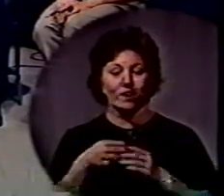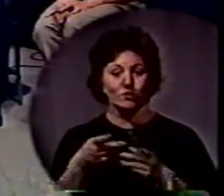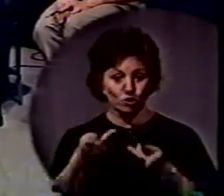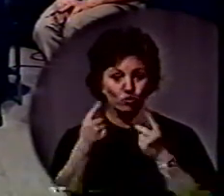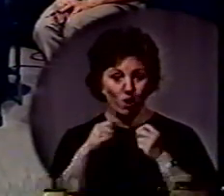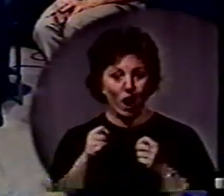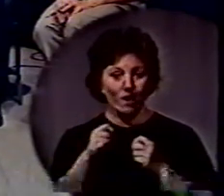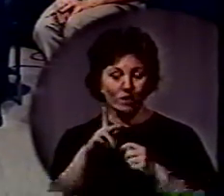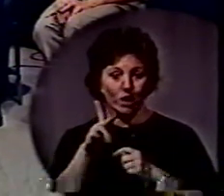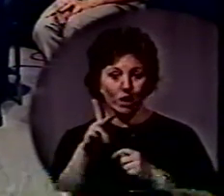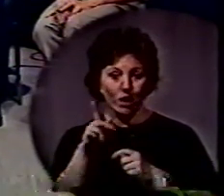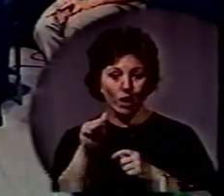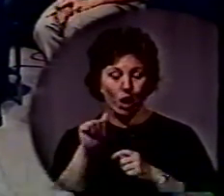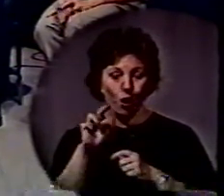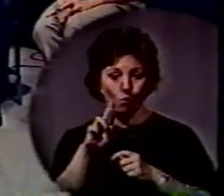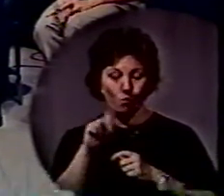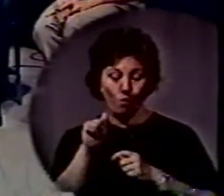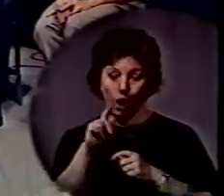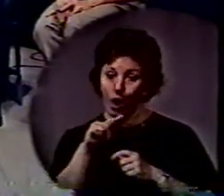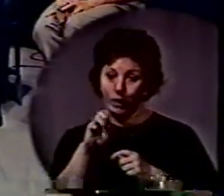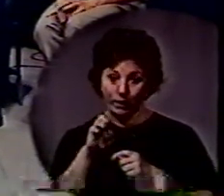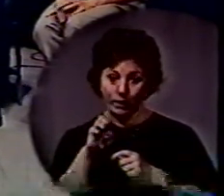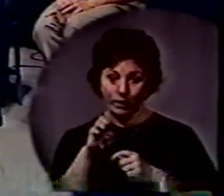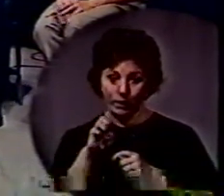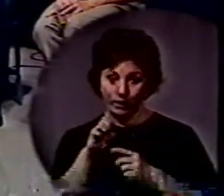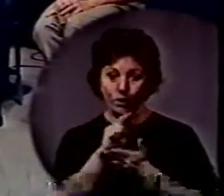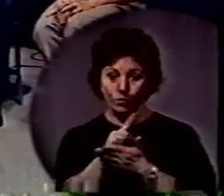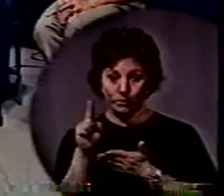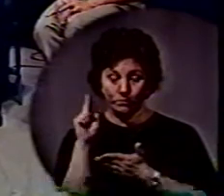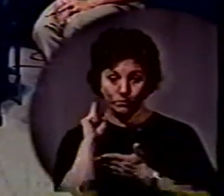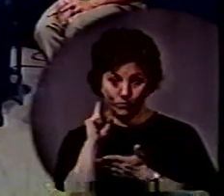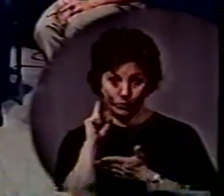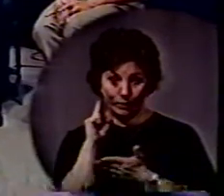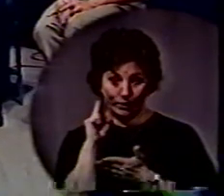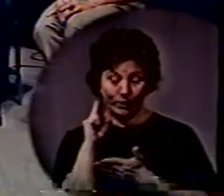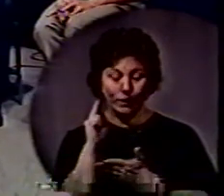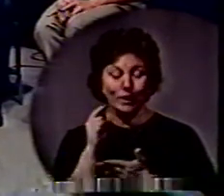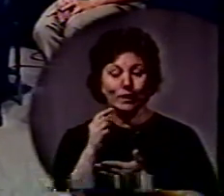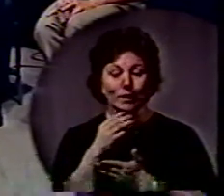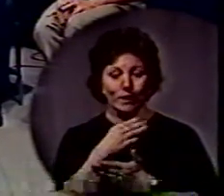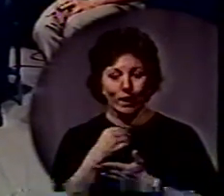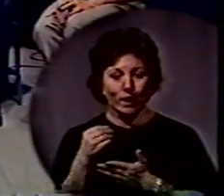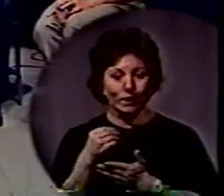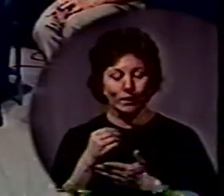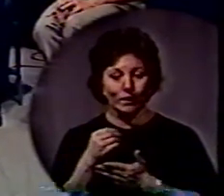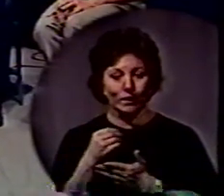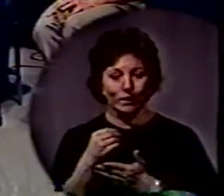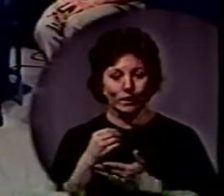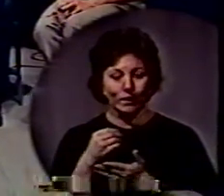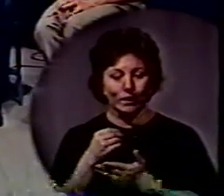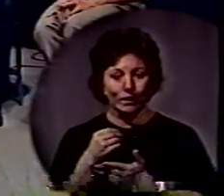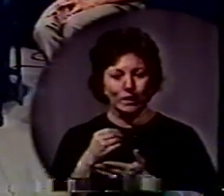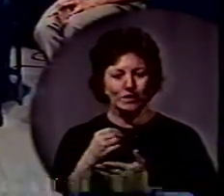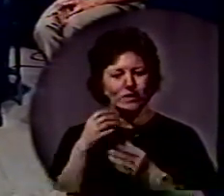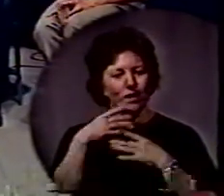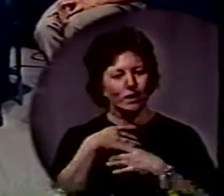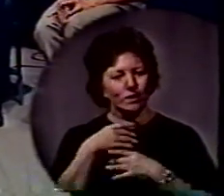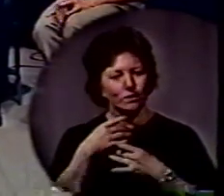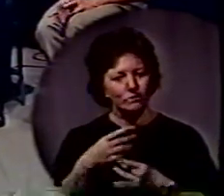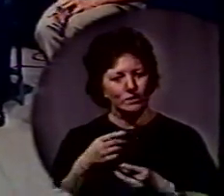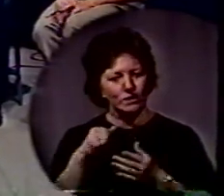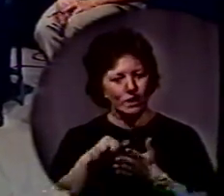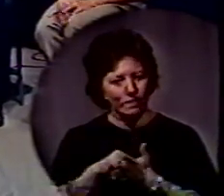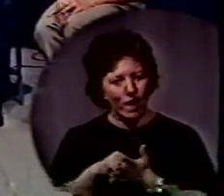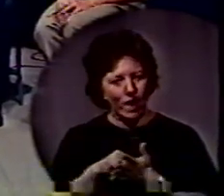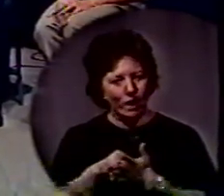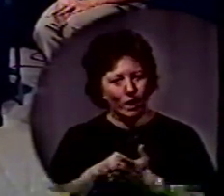very interesting. It really gave me a good sense of feeling of control, how you can just move your body in a certain way, and all of a sudden you have a lot more